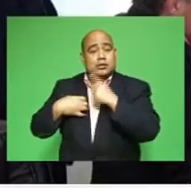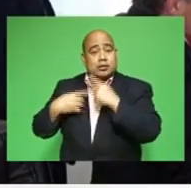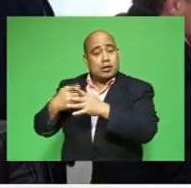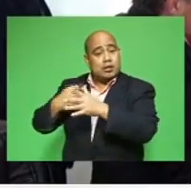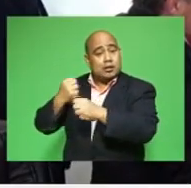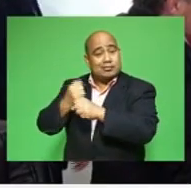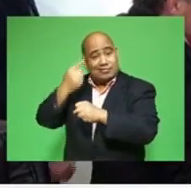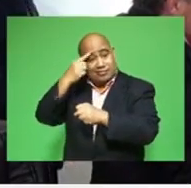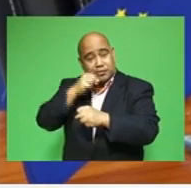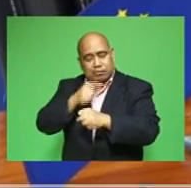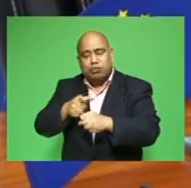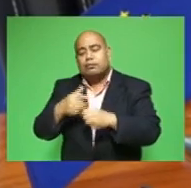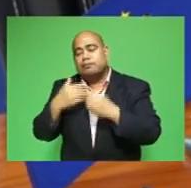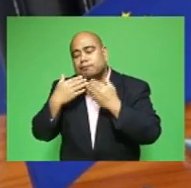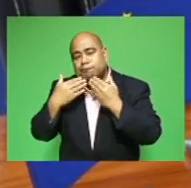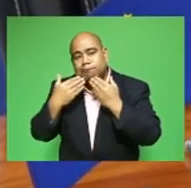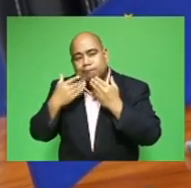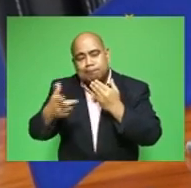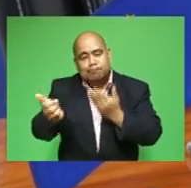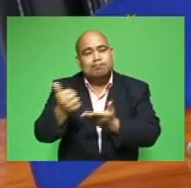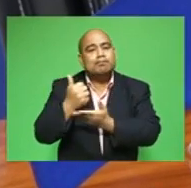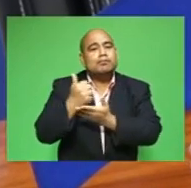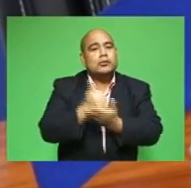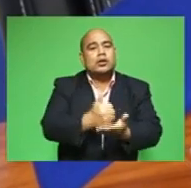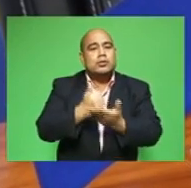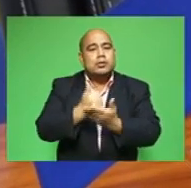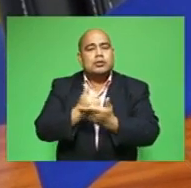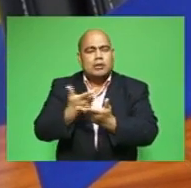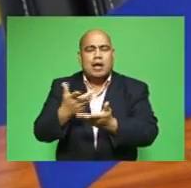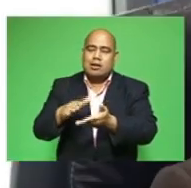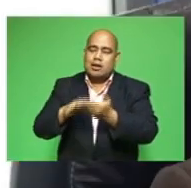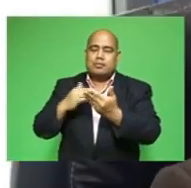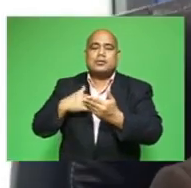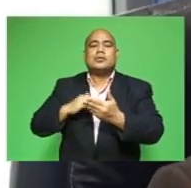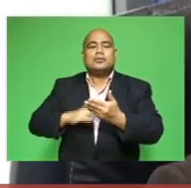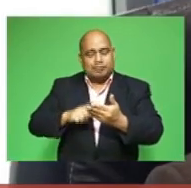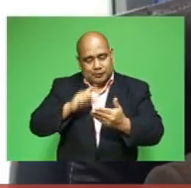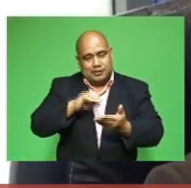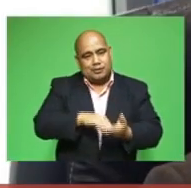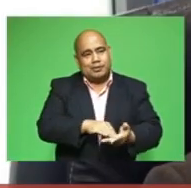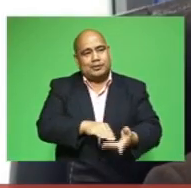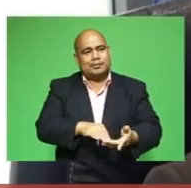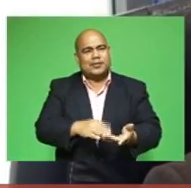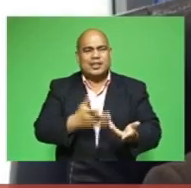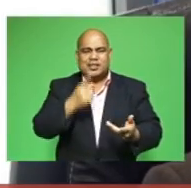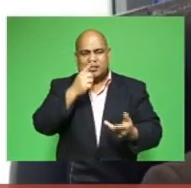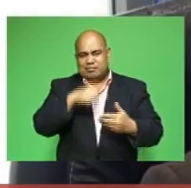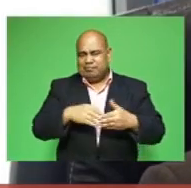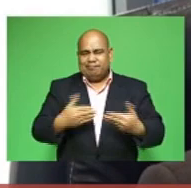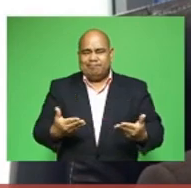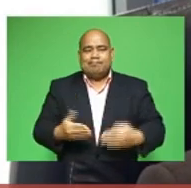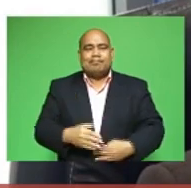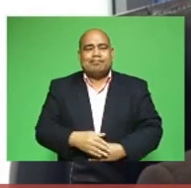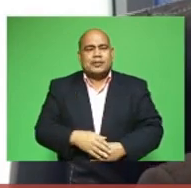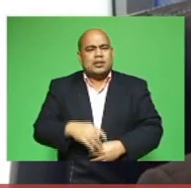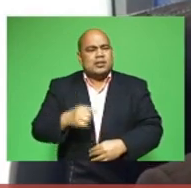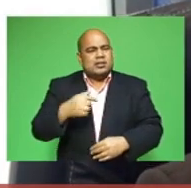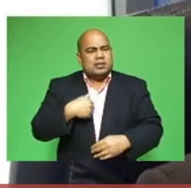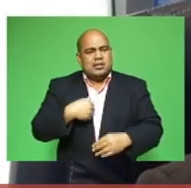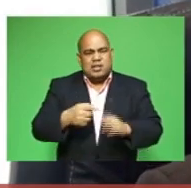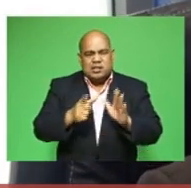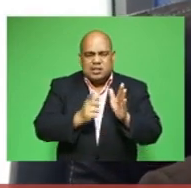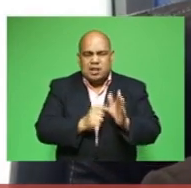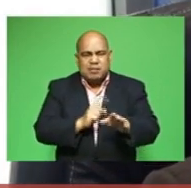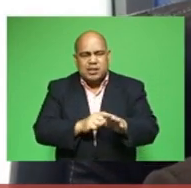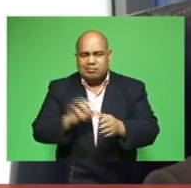of the EU, saying it will help sustain our ailing economy. This is not the first time they're providing support to us in terms of direct budget support. They've done